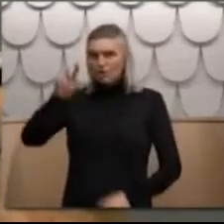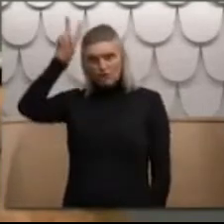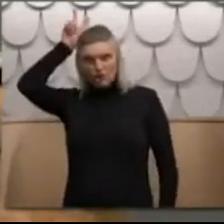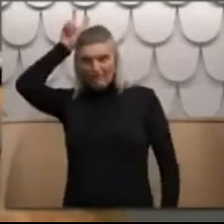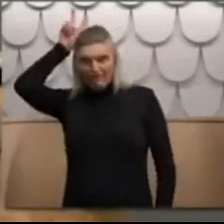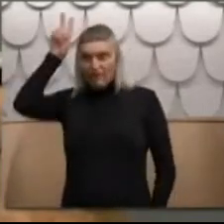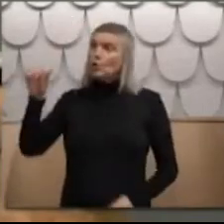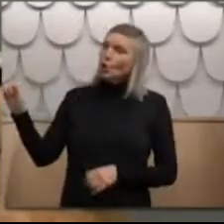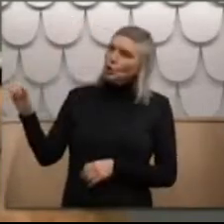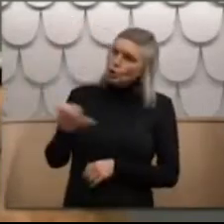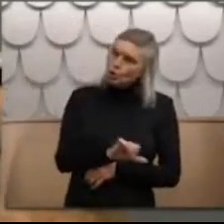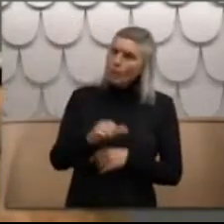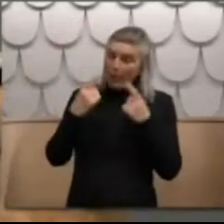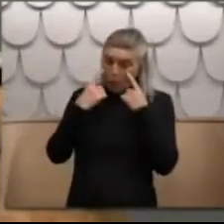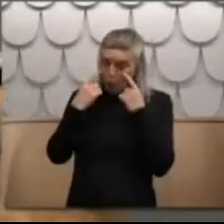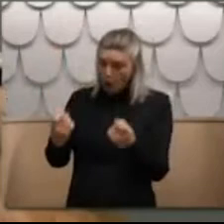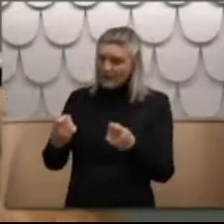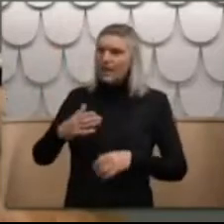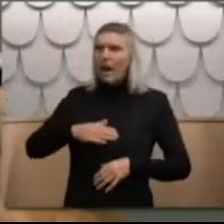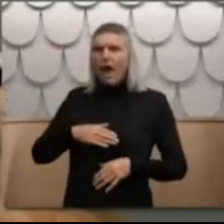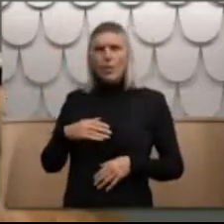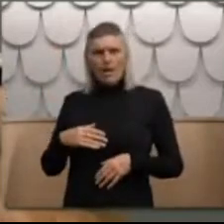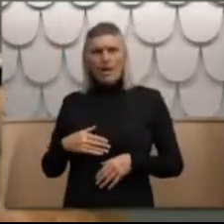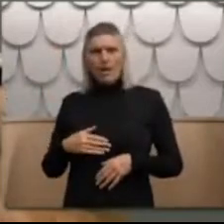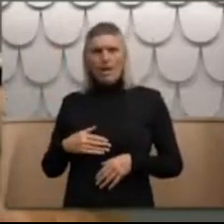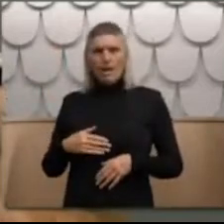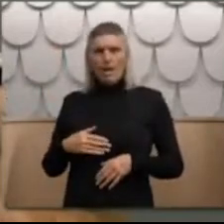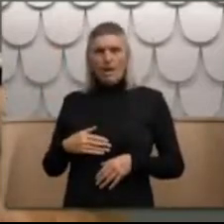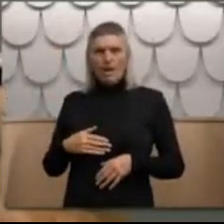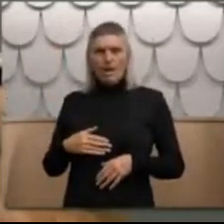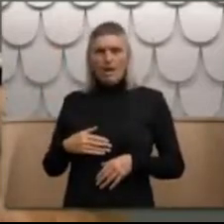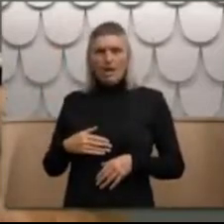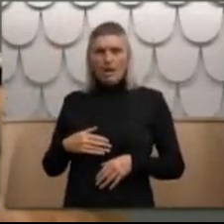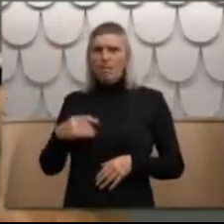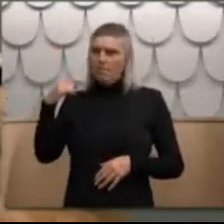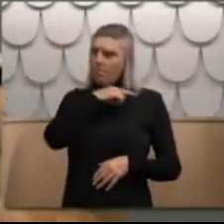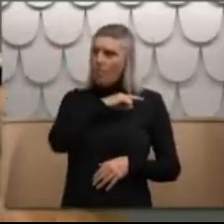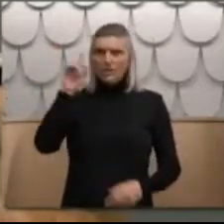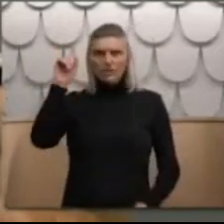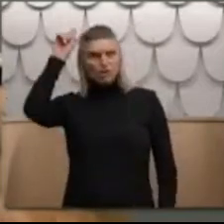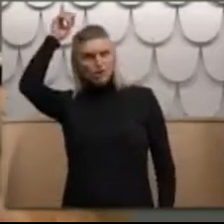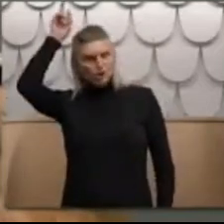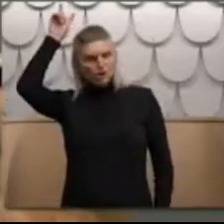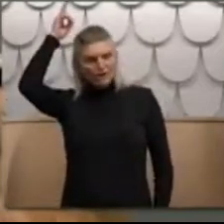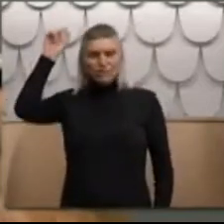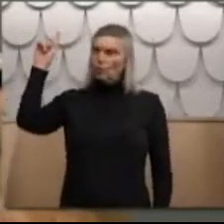looking after us boys like ariki, yeah, but they weren't. Yeah. They didn't care about us at all.